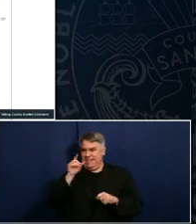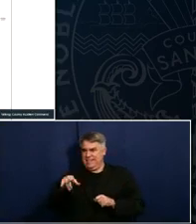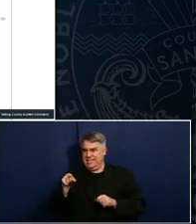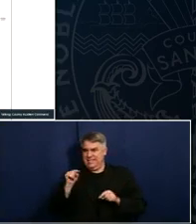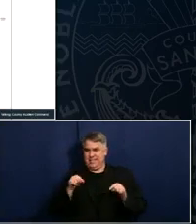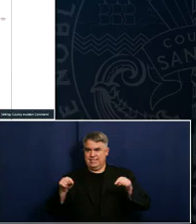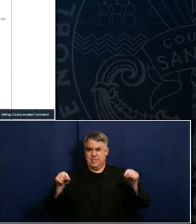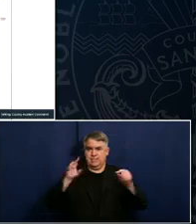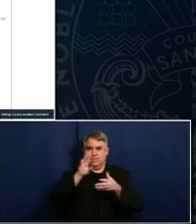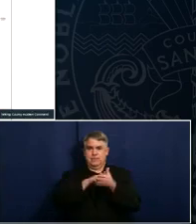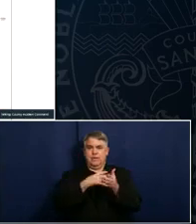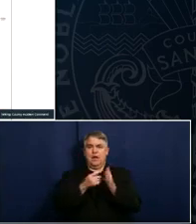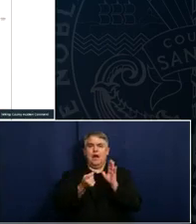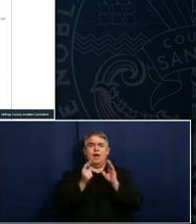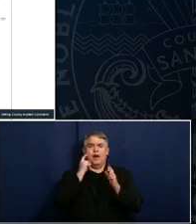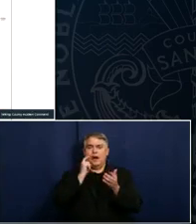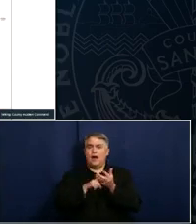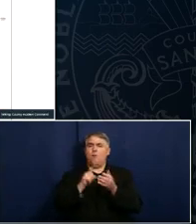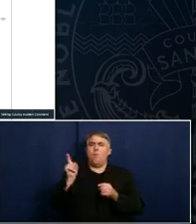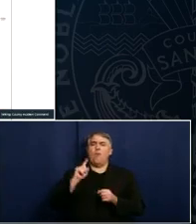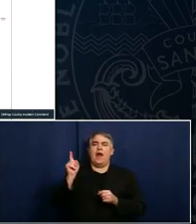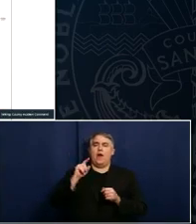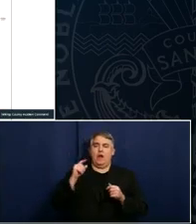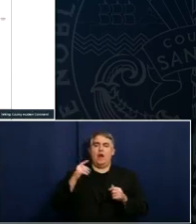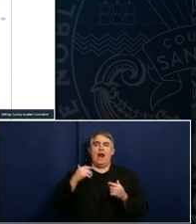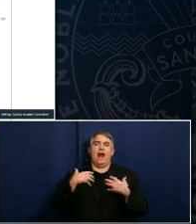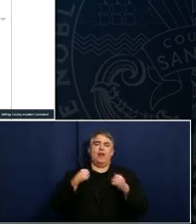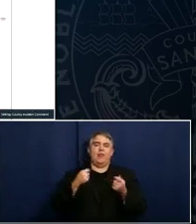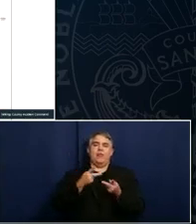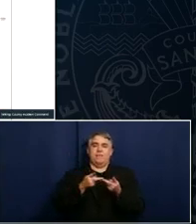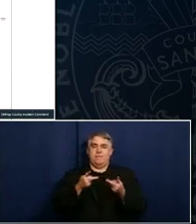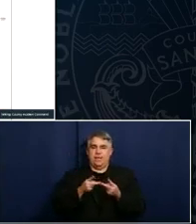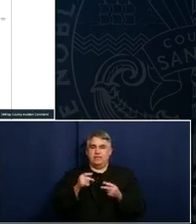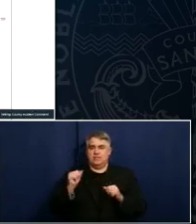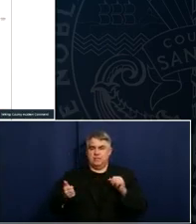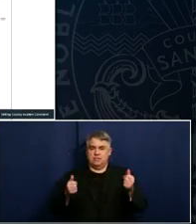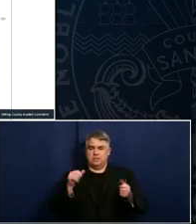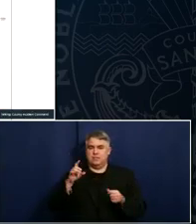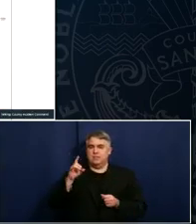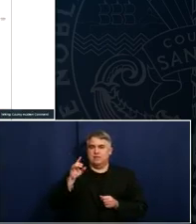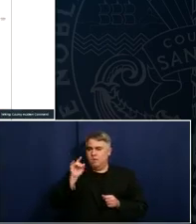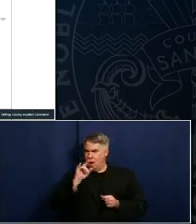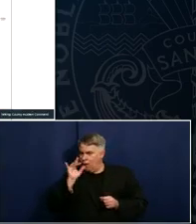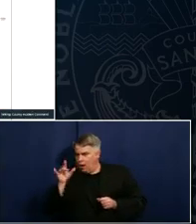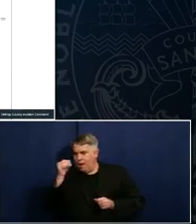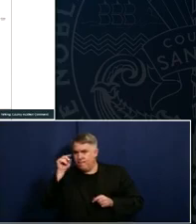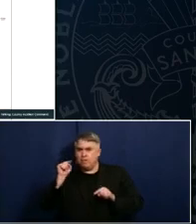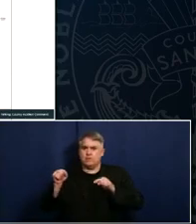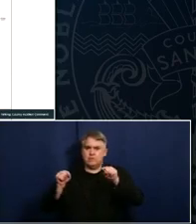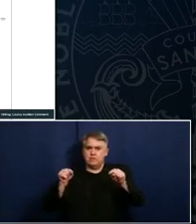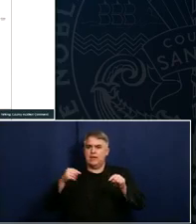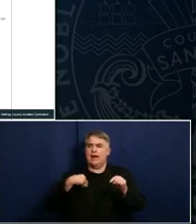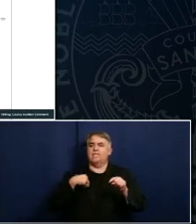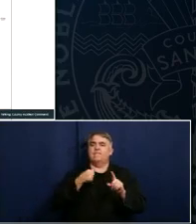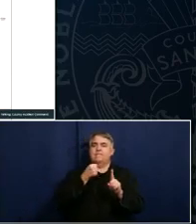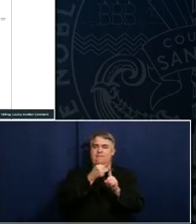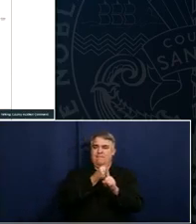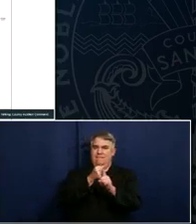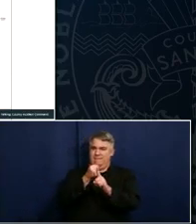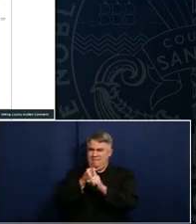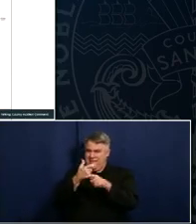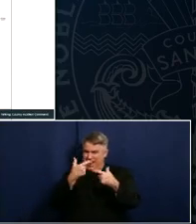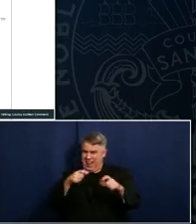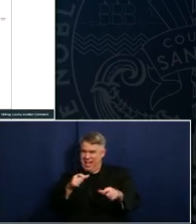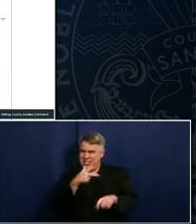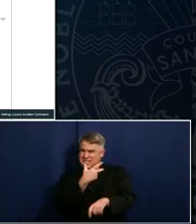what we talk about is the Healthy Places Index, where the virus has hit hardest in our communities. So we align, as we've